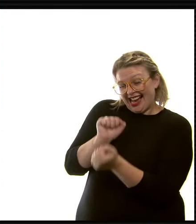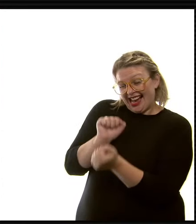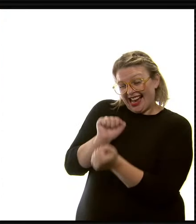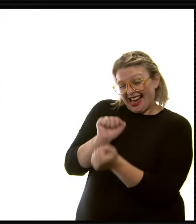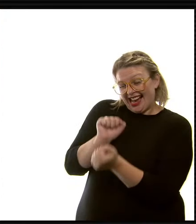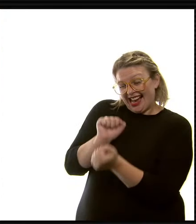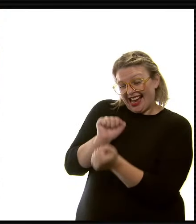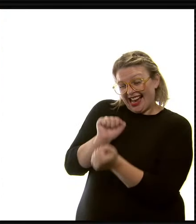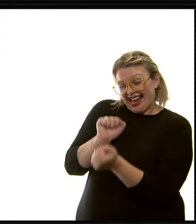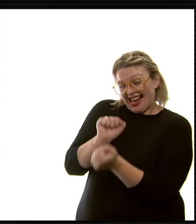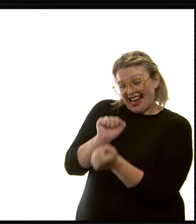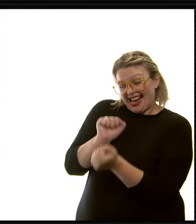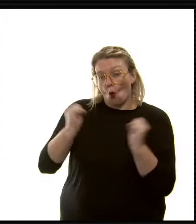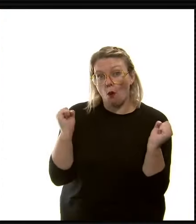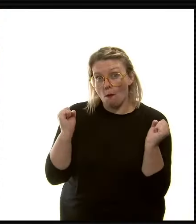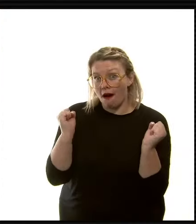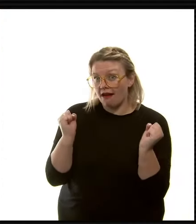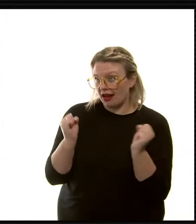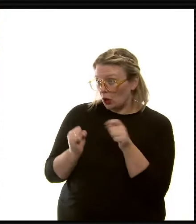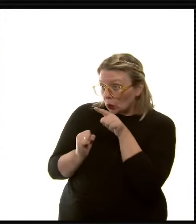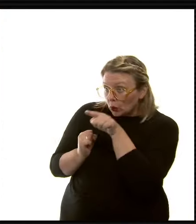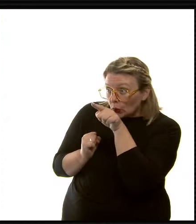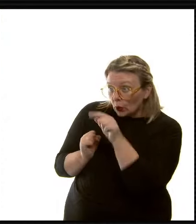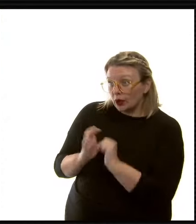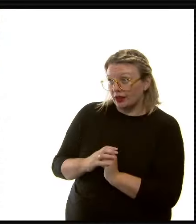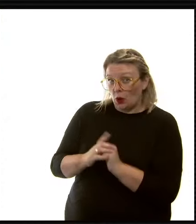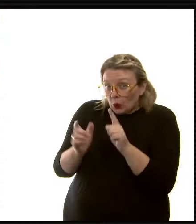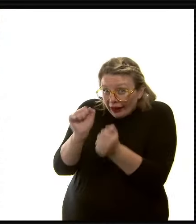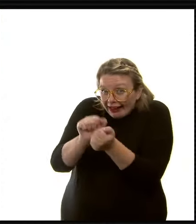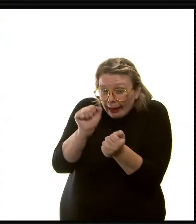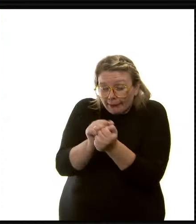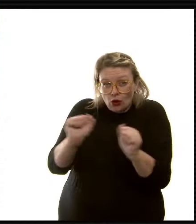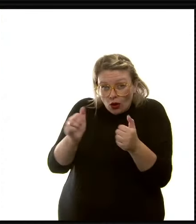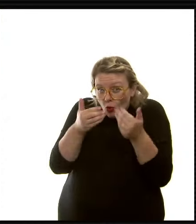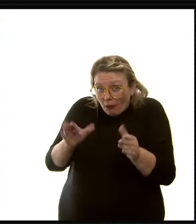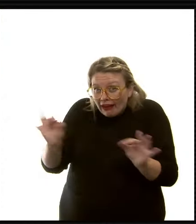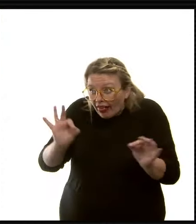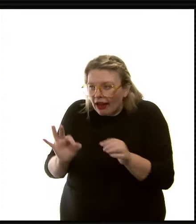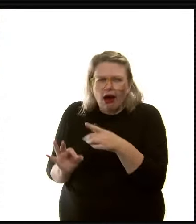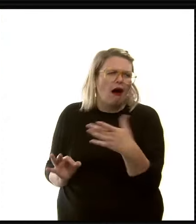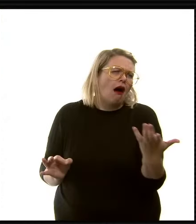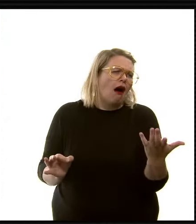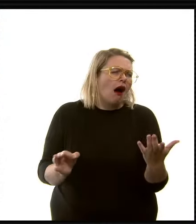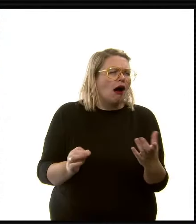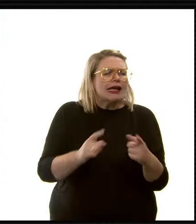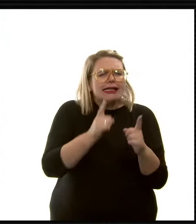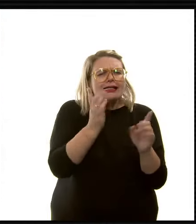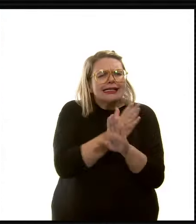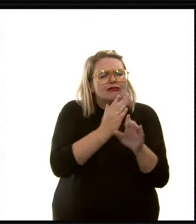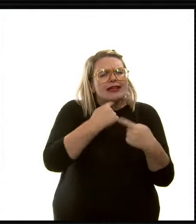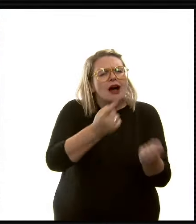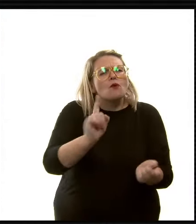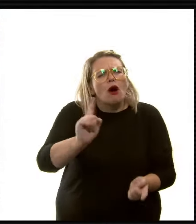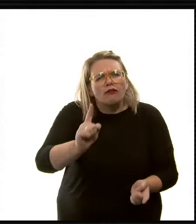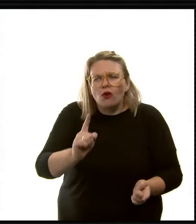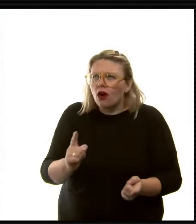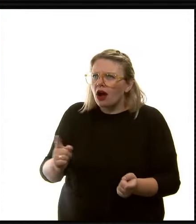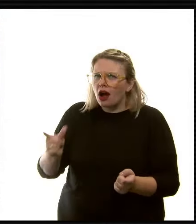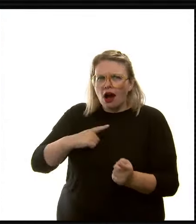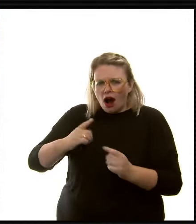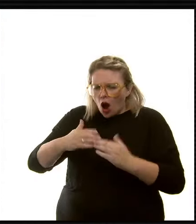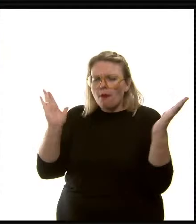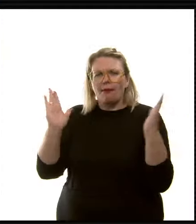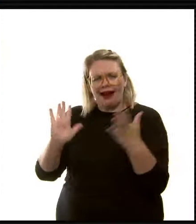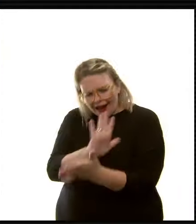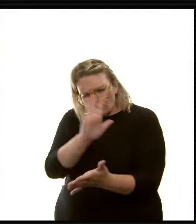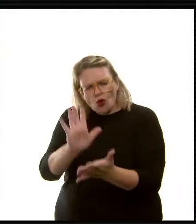be worth something one day. I'm talking to you, Vic. I told you that in confidence, Joel. Just break the seal, Vic. Enjoy it. Don't